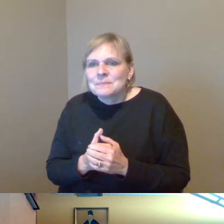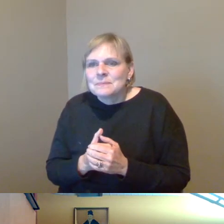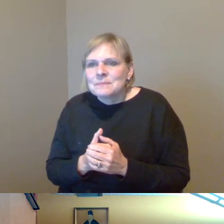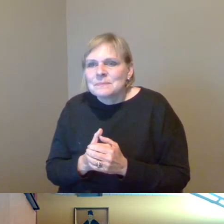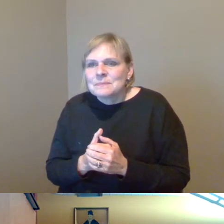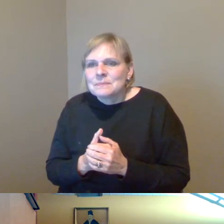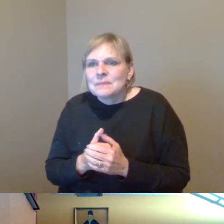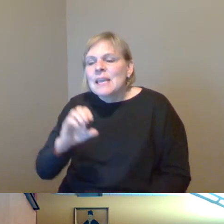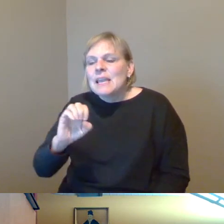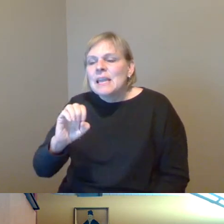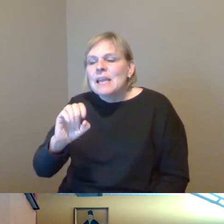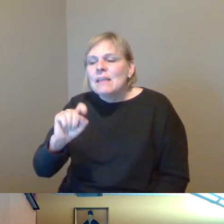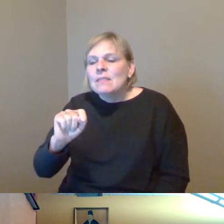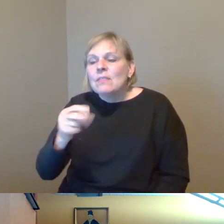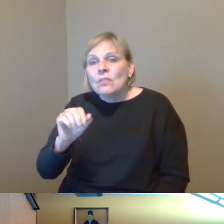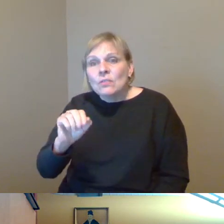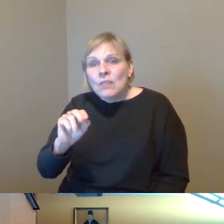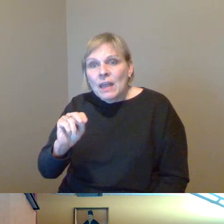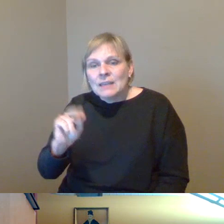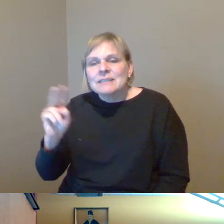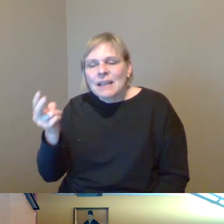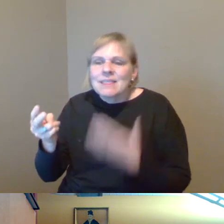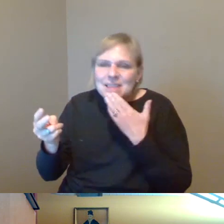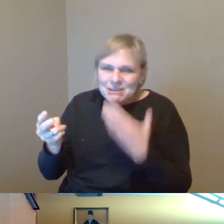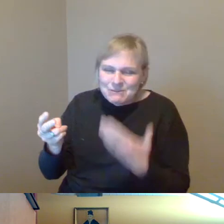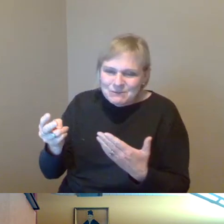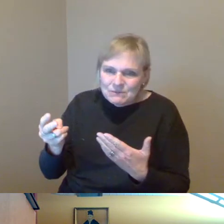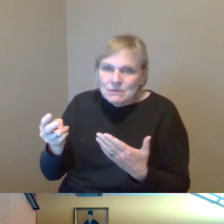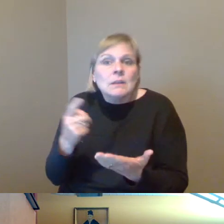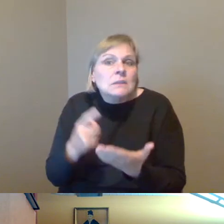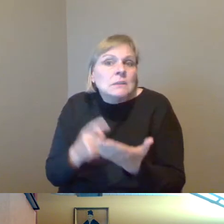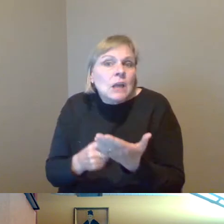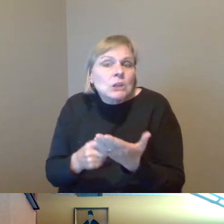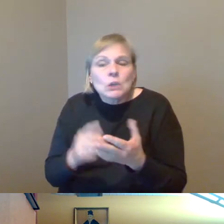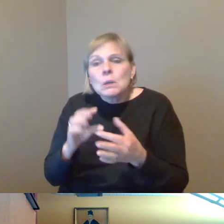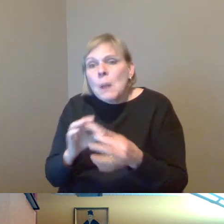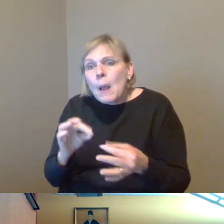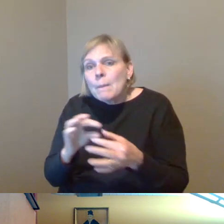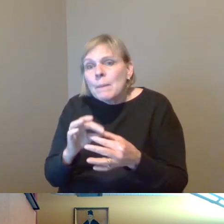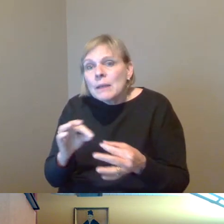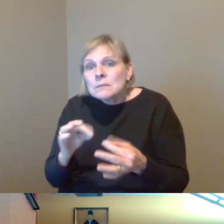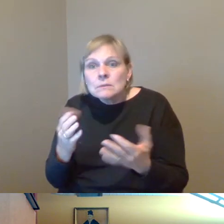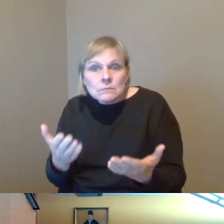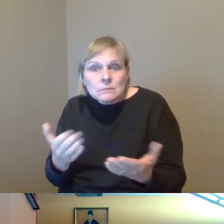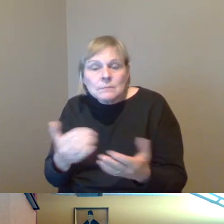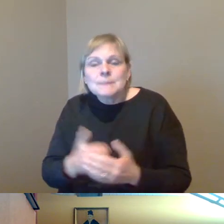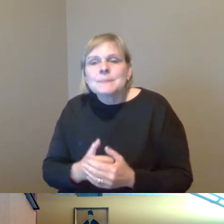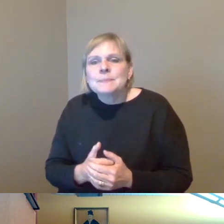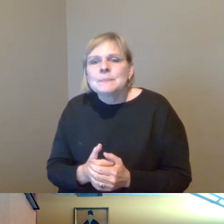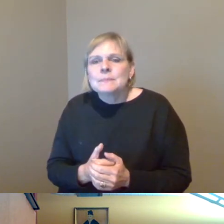This is Ethan, second. Thank you, Ethan. Any discussion, comments?